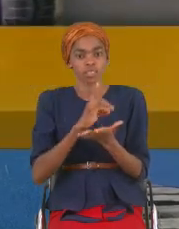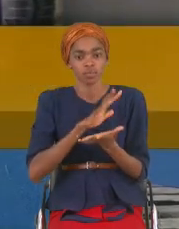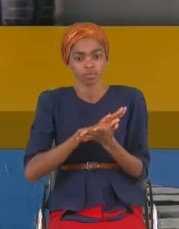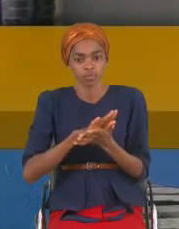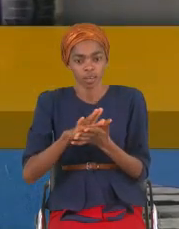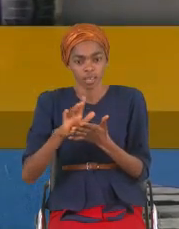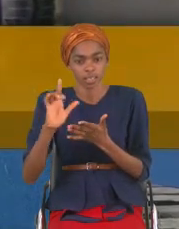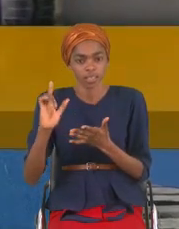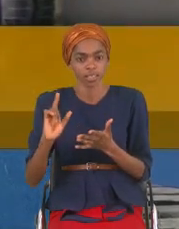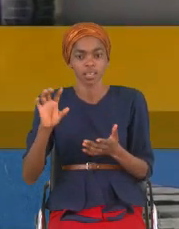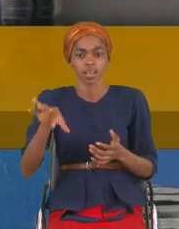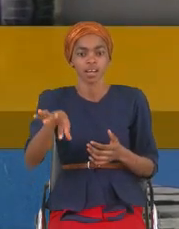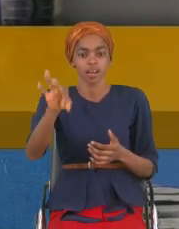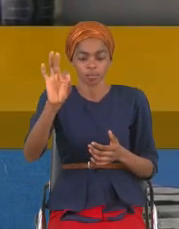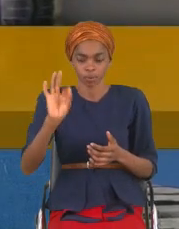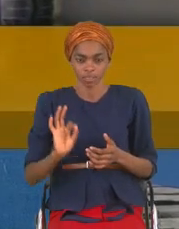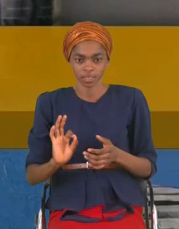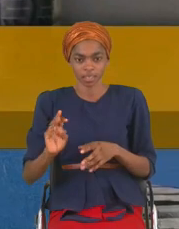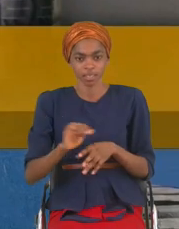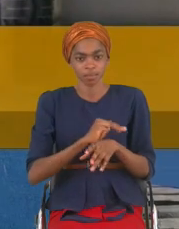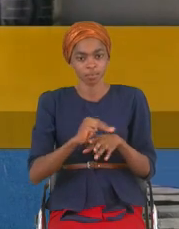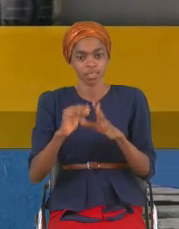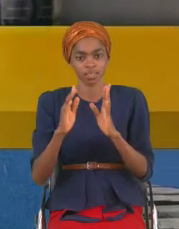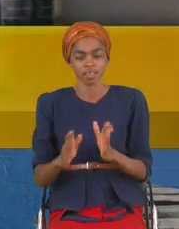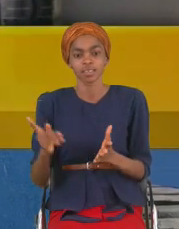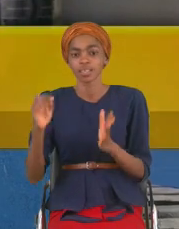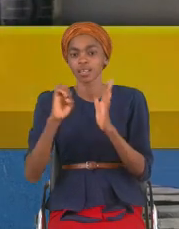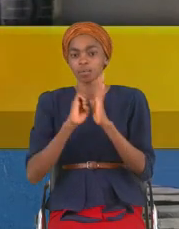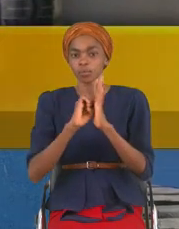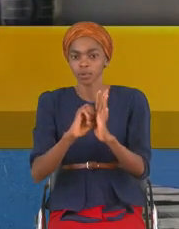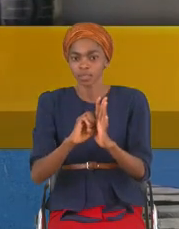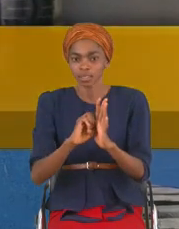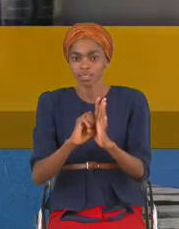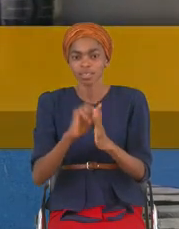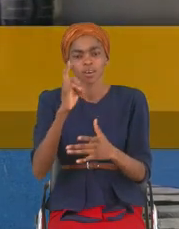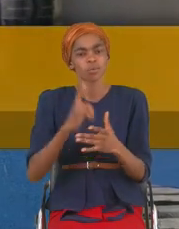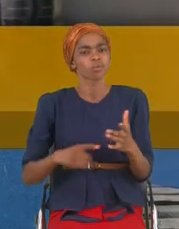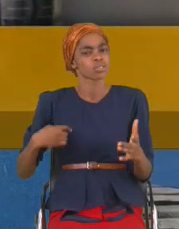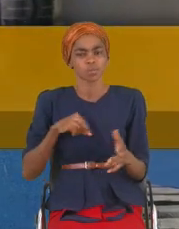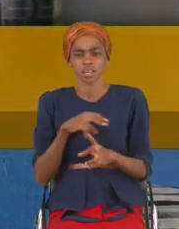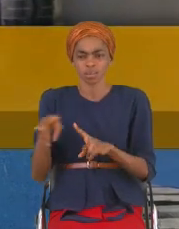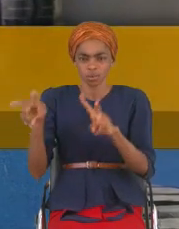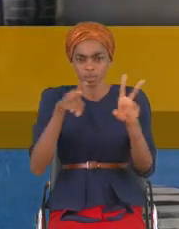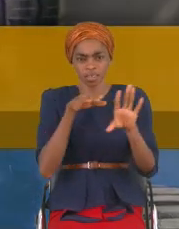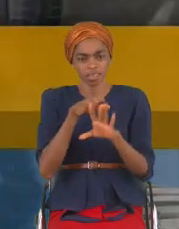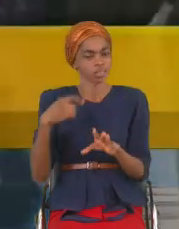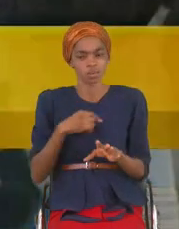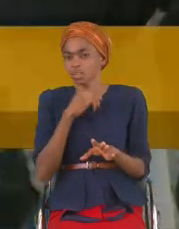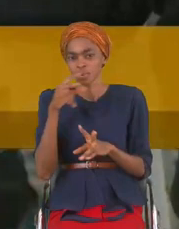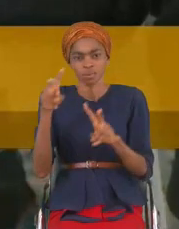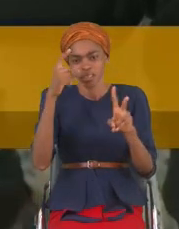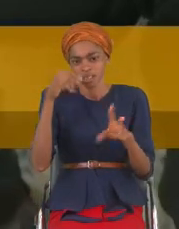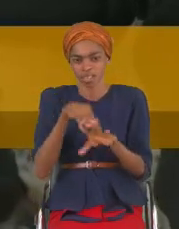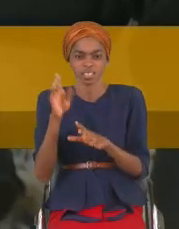divinely appointed ministers. The models, what we're looking at. We're not looking at the